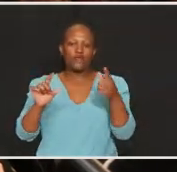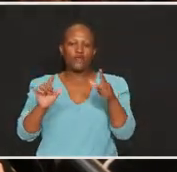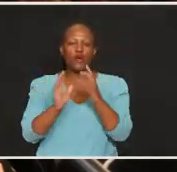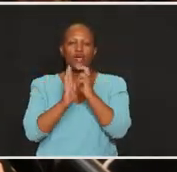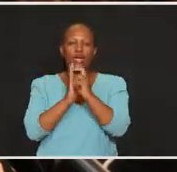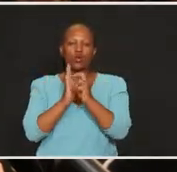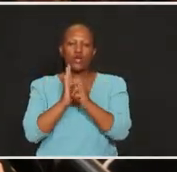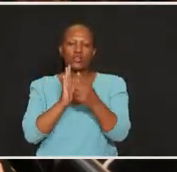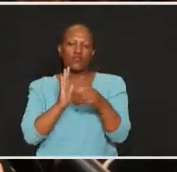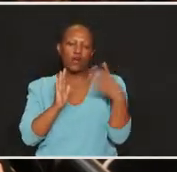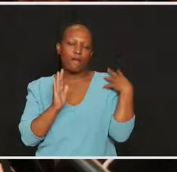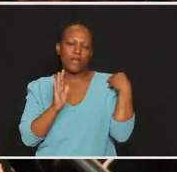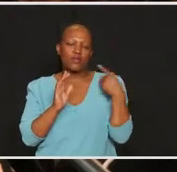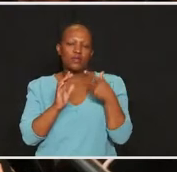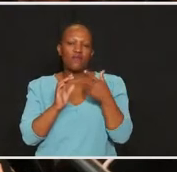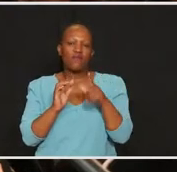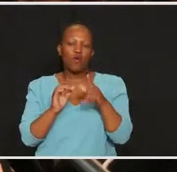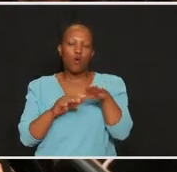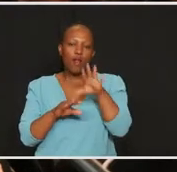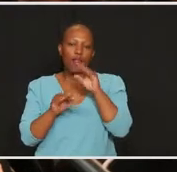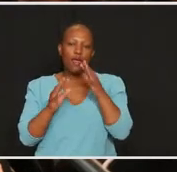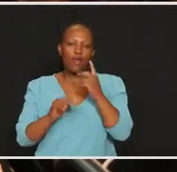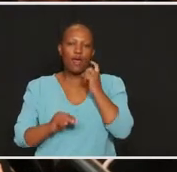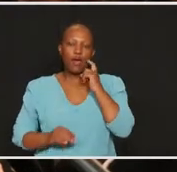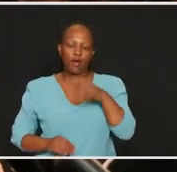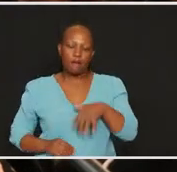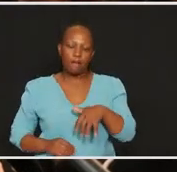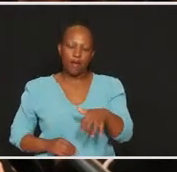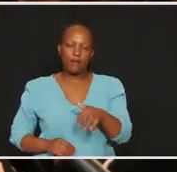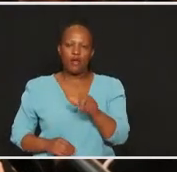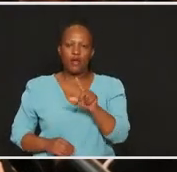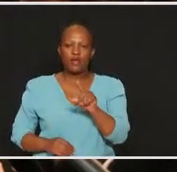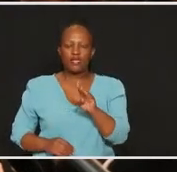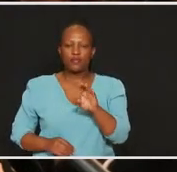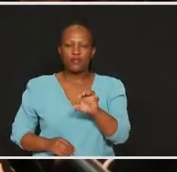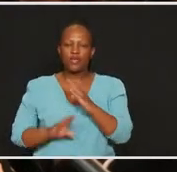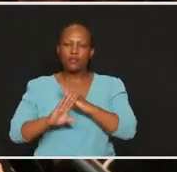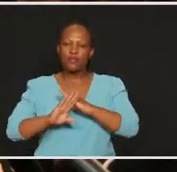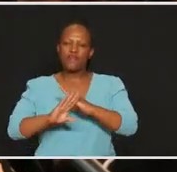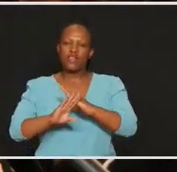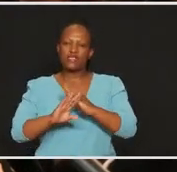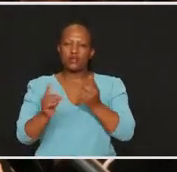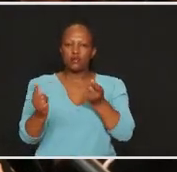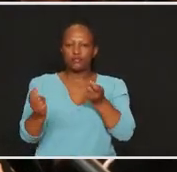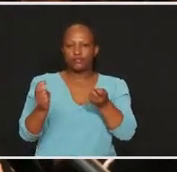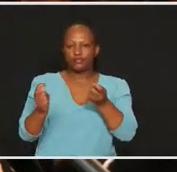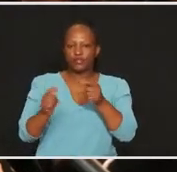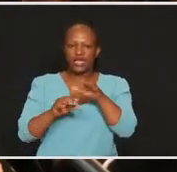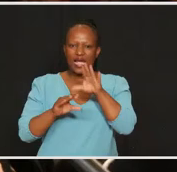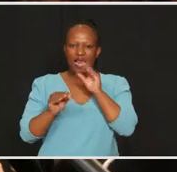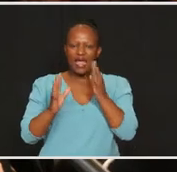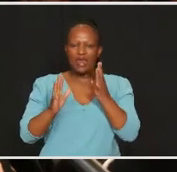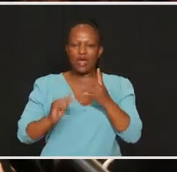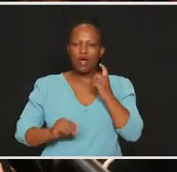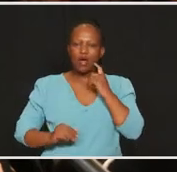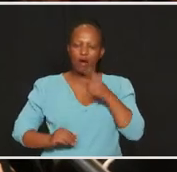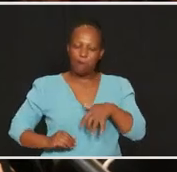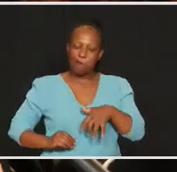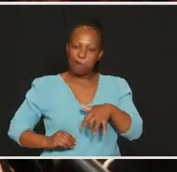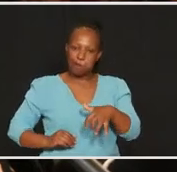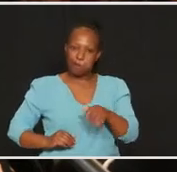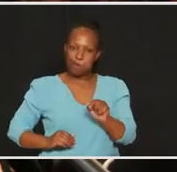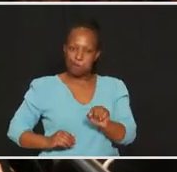concerning learner pregnancy the dbe's policy on the prevention and management of learner pregnancy includes